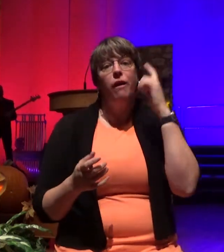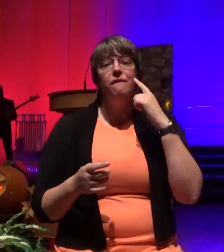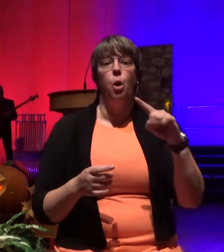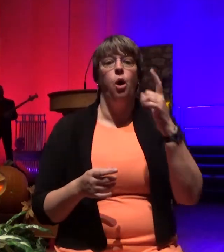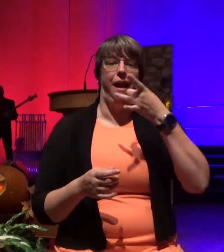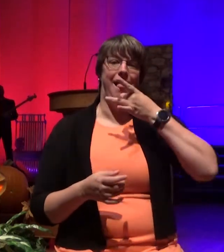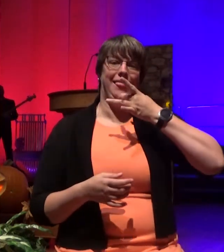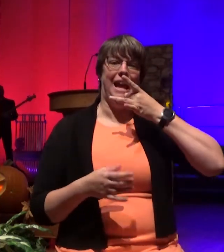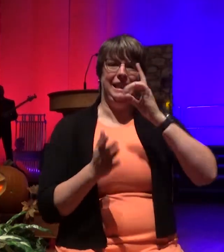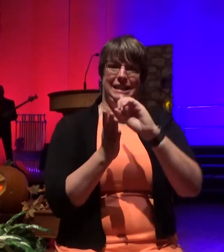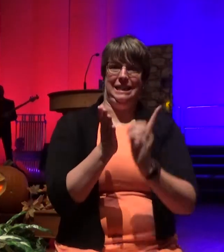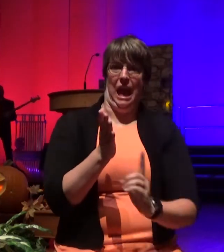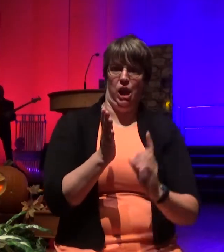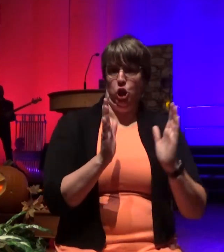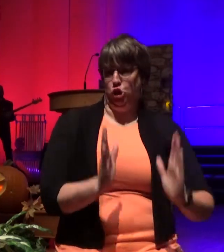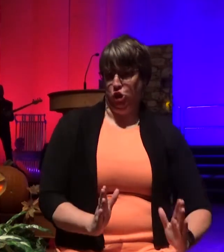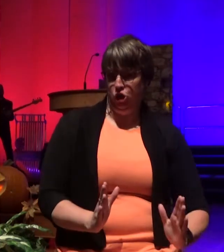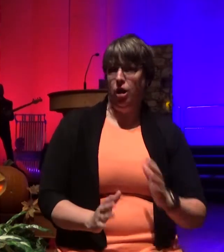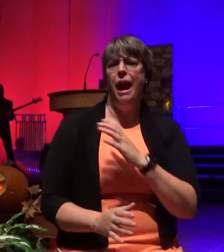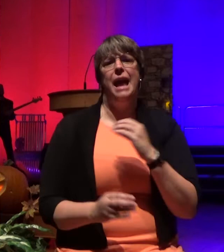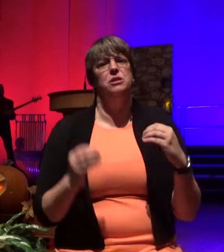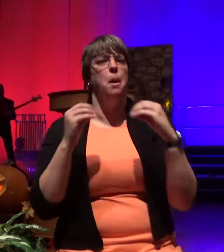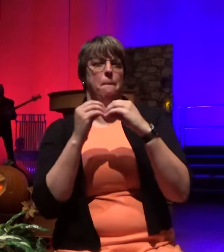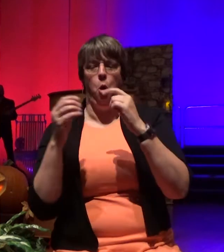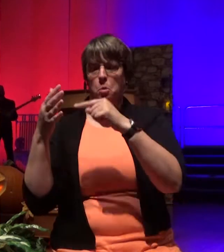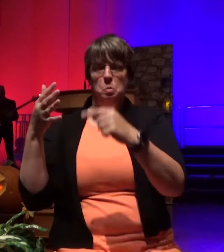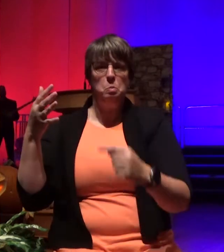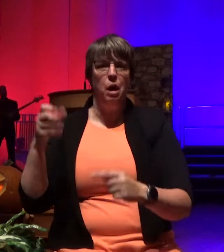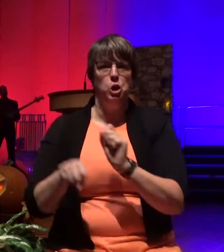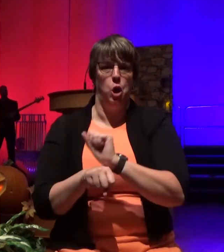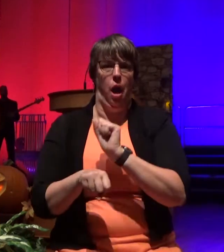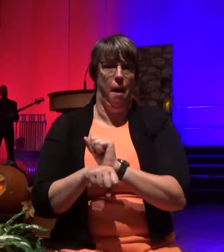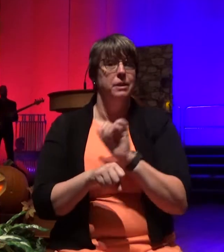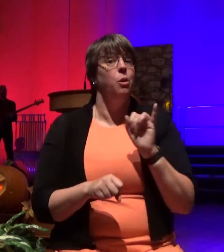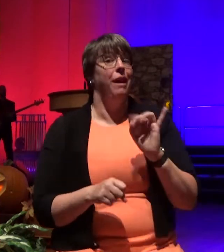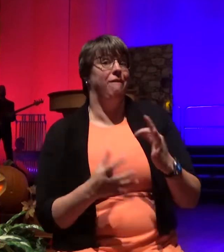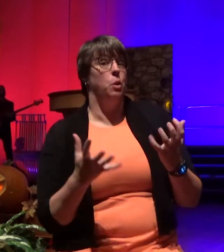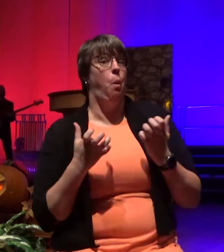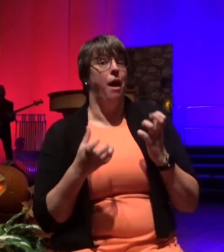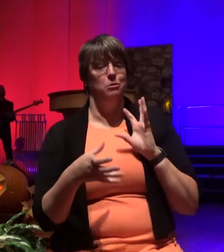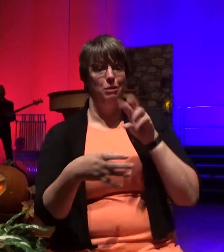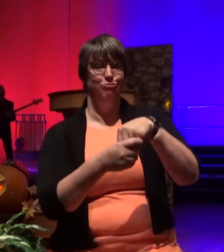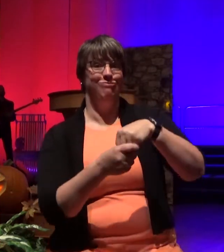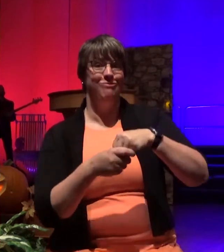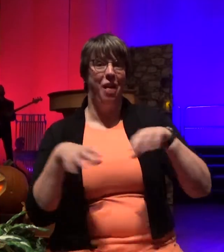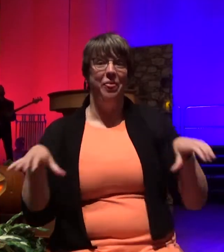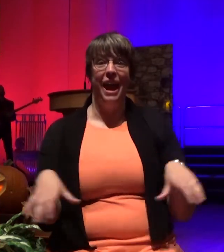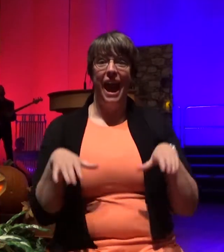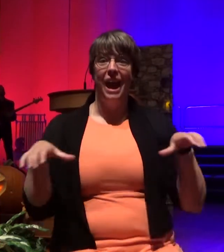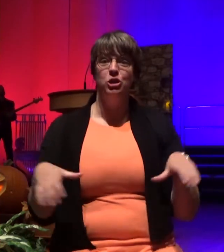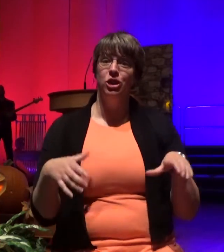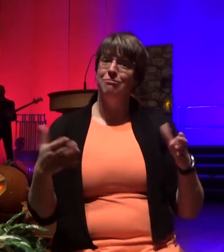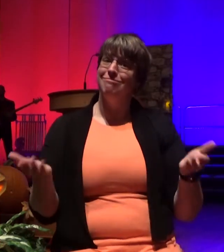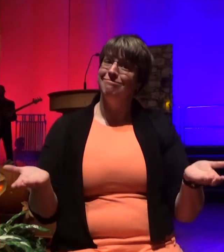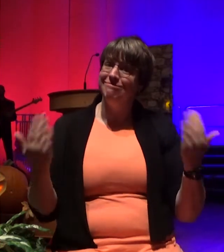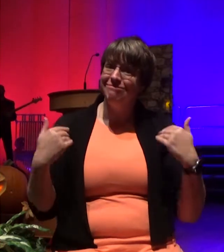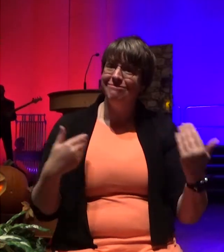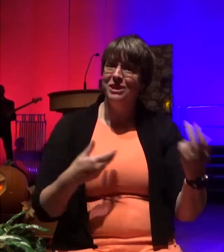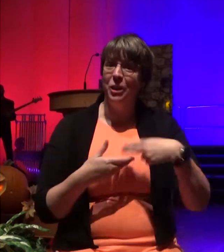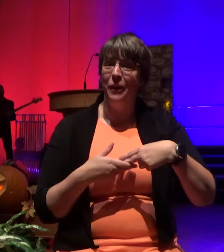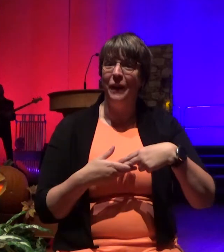looking for some other people on our production crew. So if you like being part of the action, join us. Here's what's coming